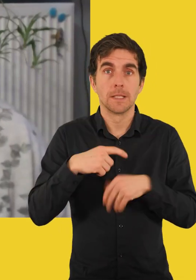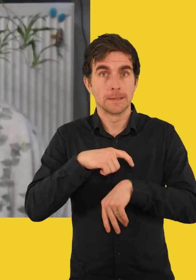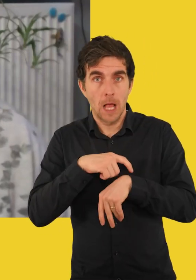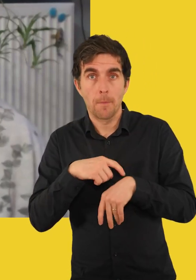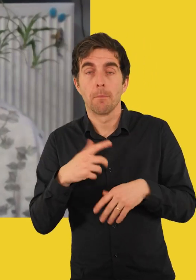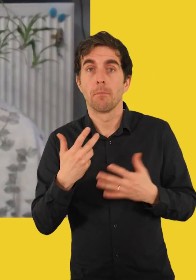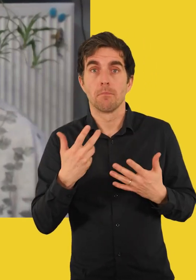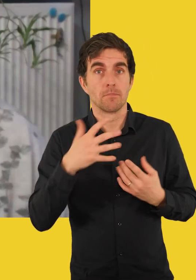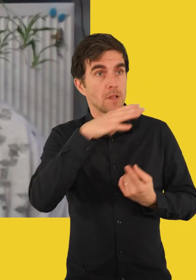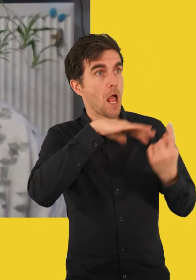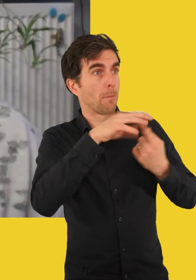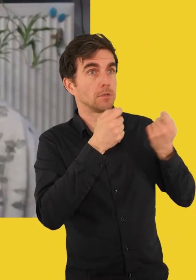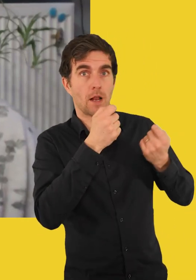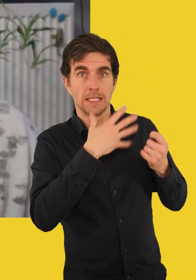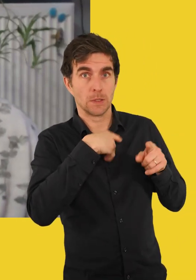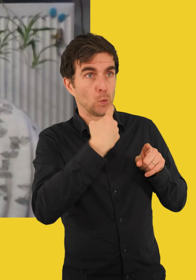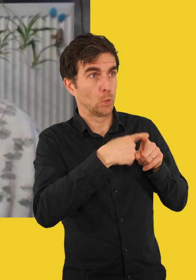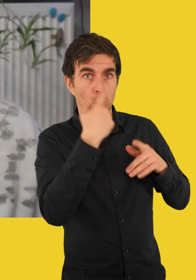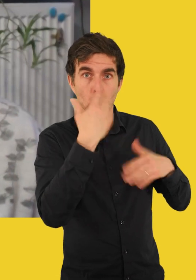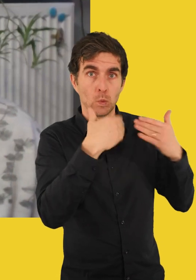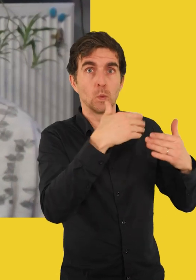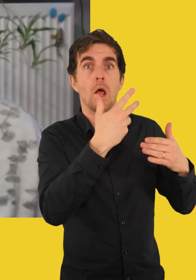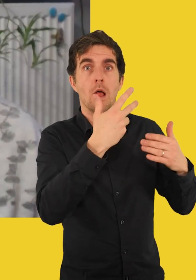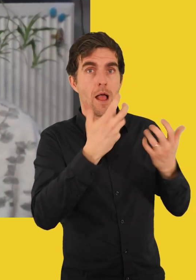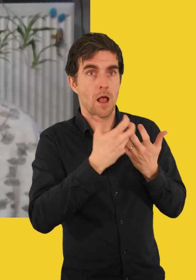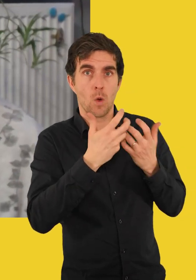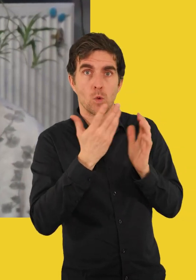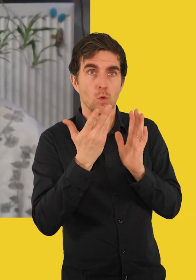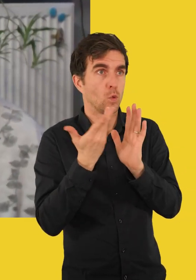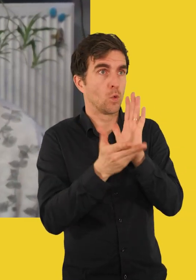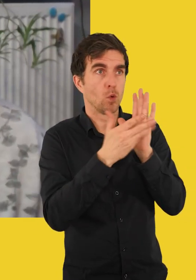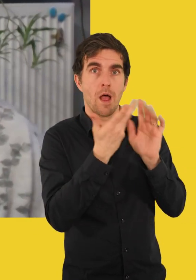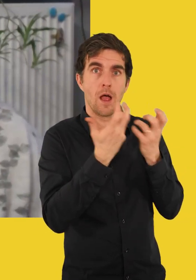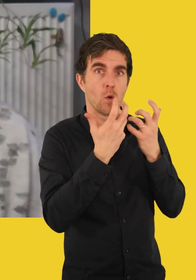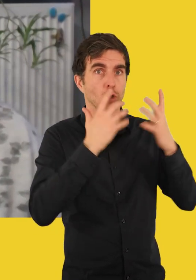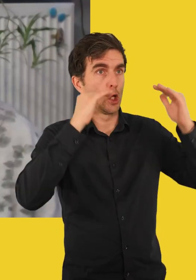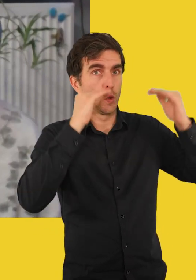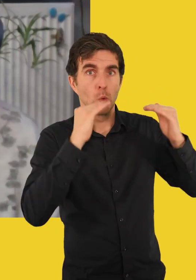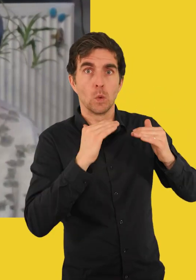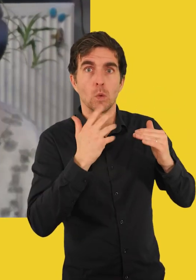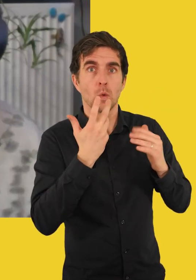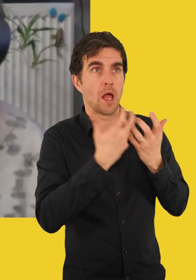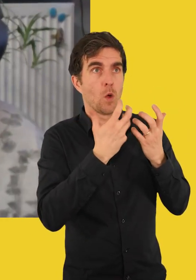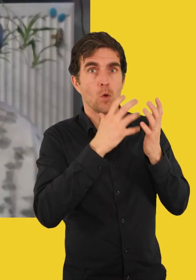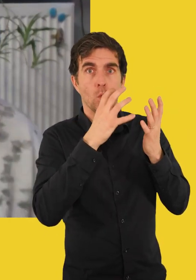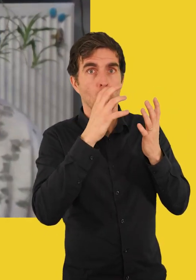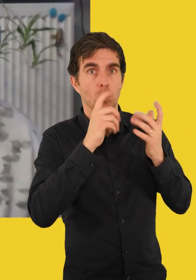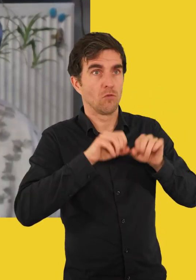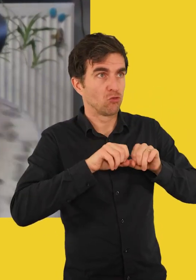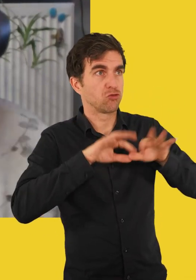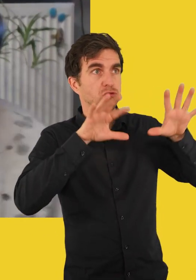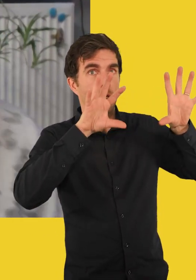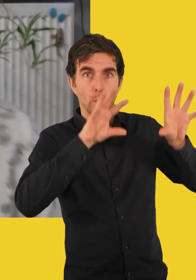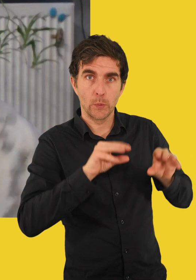being that if capitalism is a speeding up, then part of decarbonizing is a slowing down, a degrowth. And